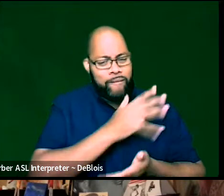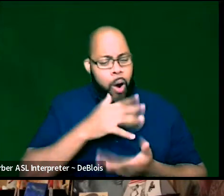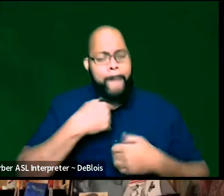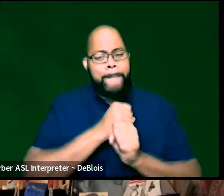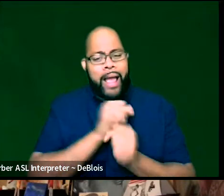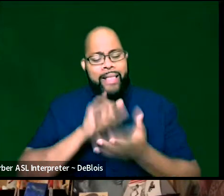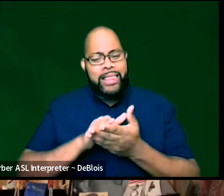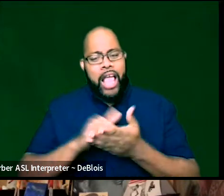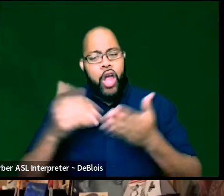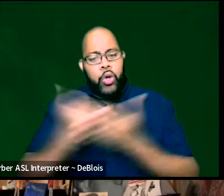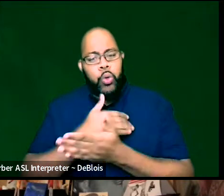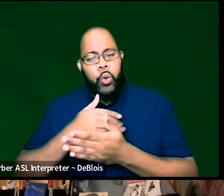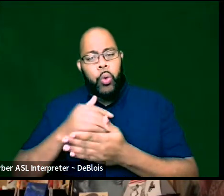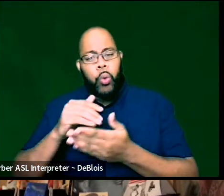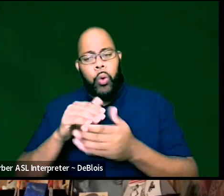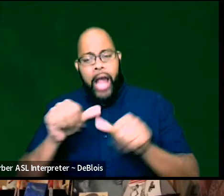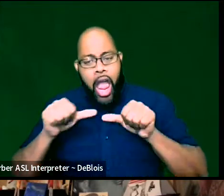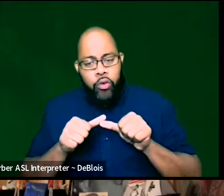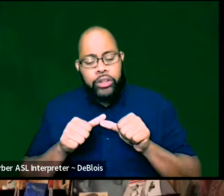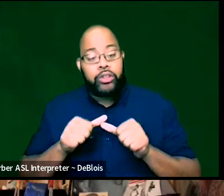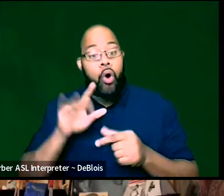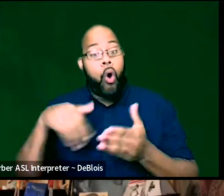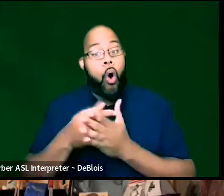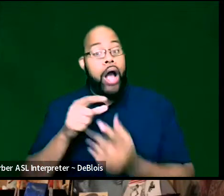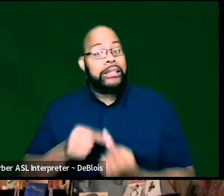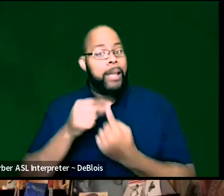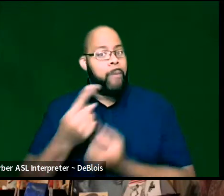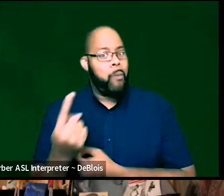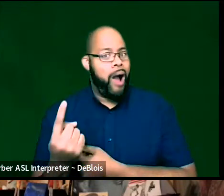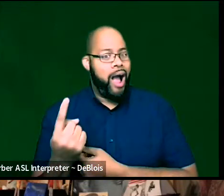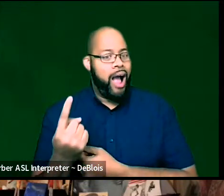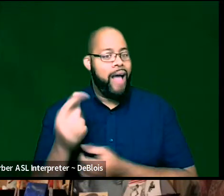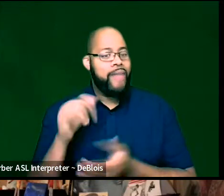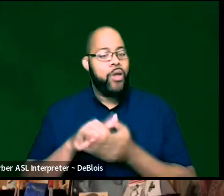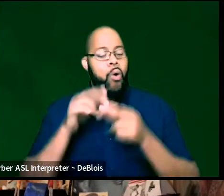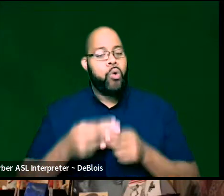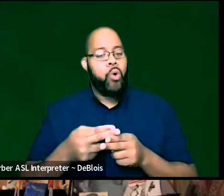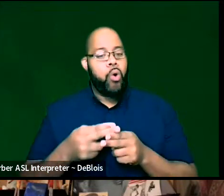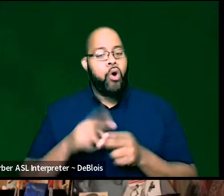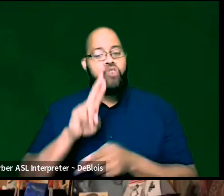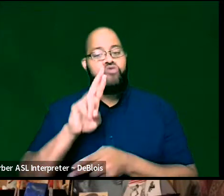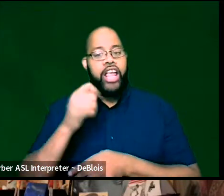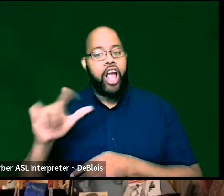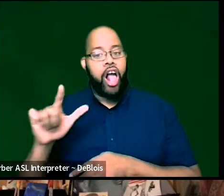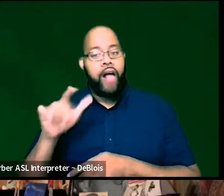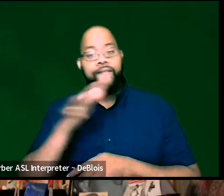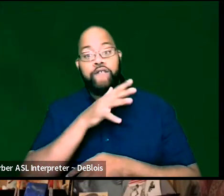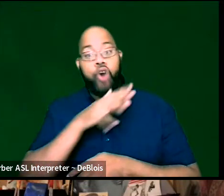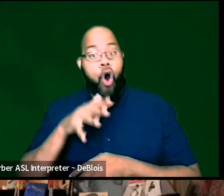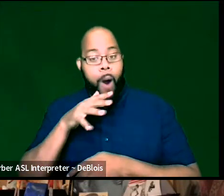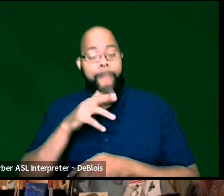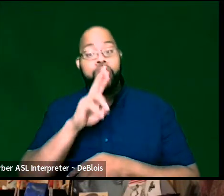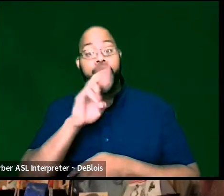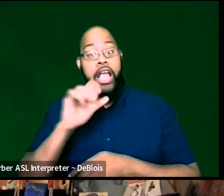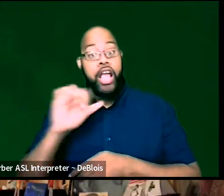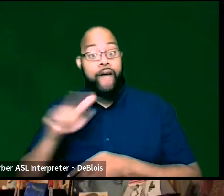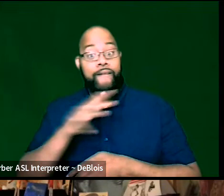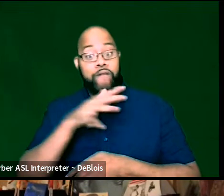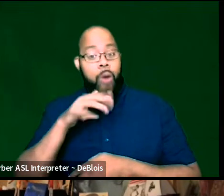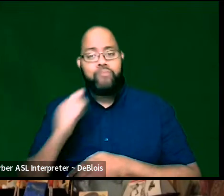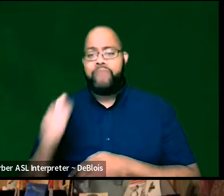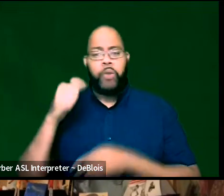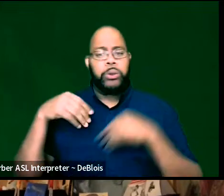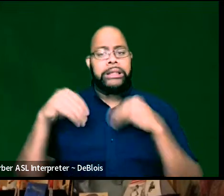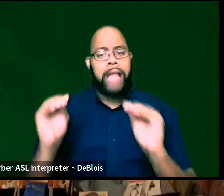these subdivisions, all except for one, which was called Regal Farm. And Regal Farm refused to